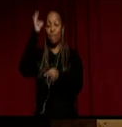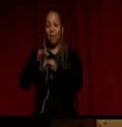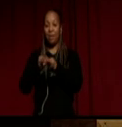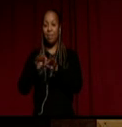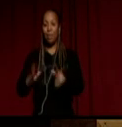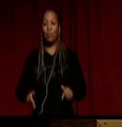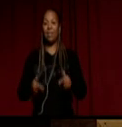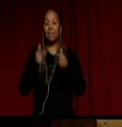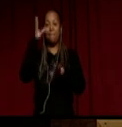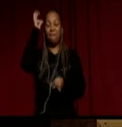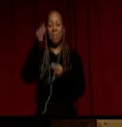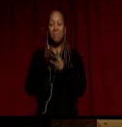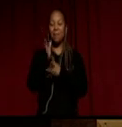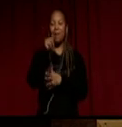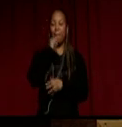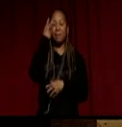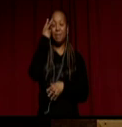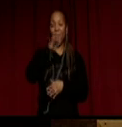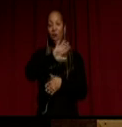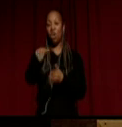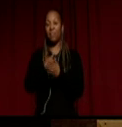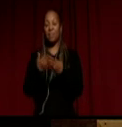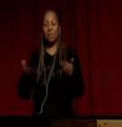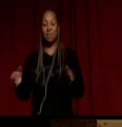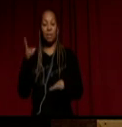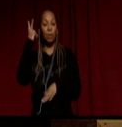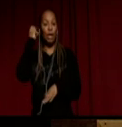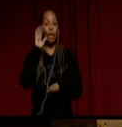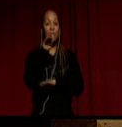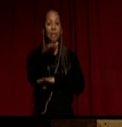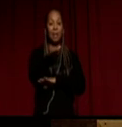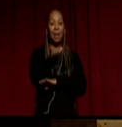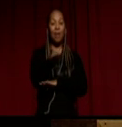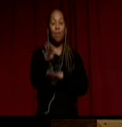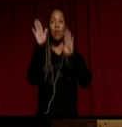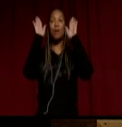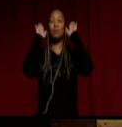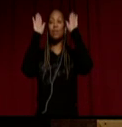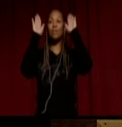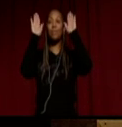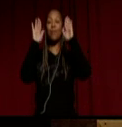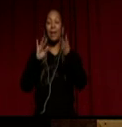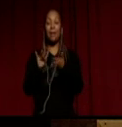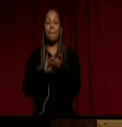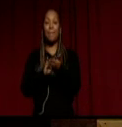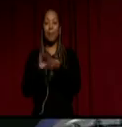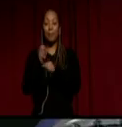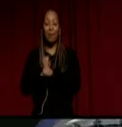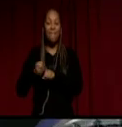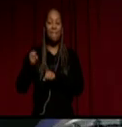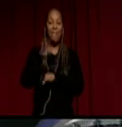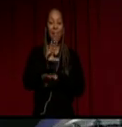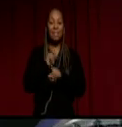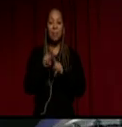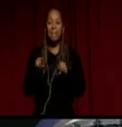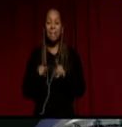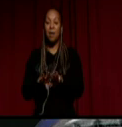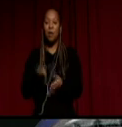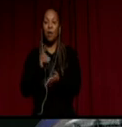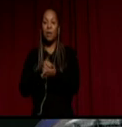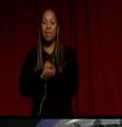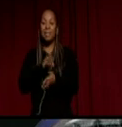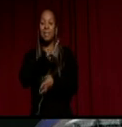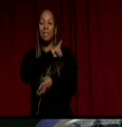not by sight. I think that of all the things that we heard tonight, we've heard some great medical advice. But I think that when Dr. Damon